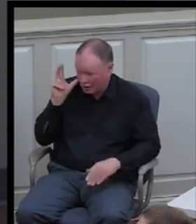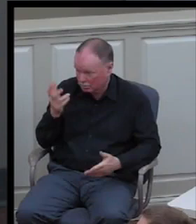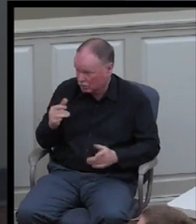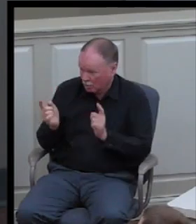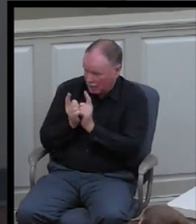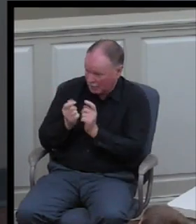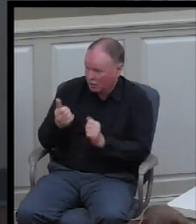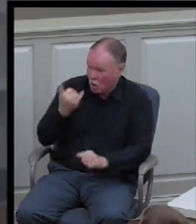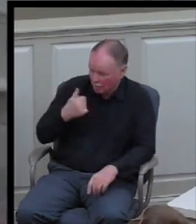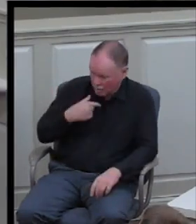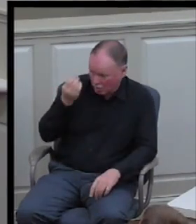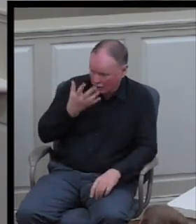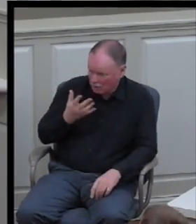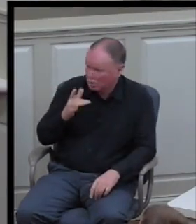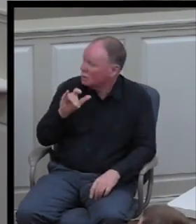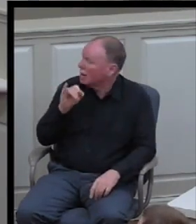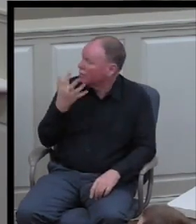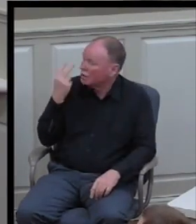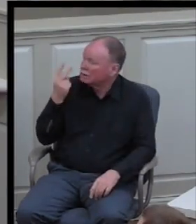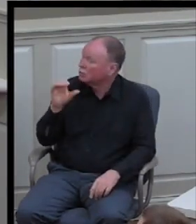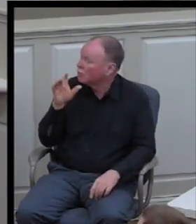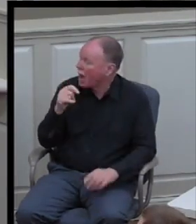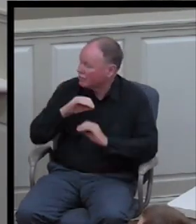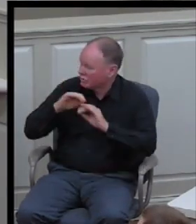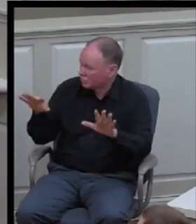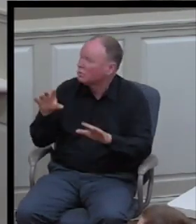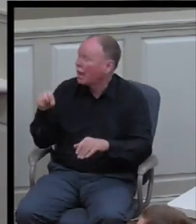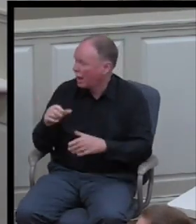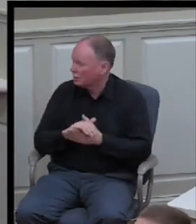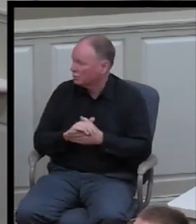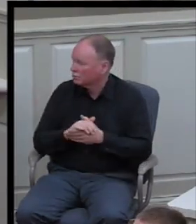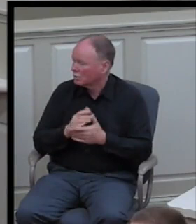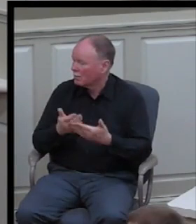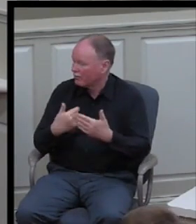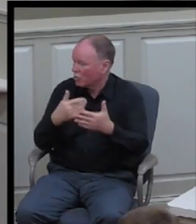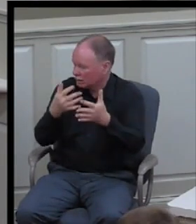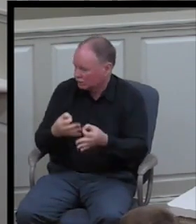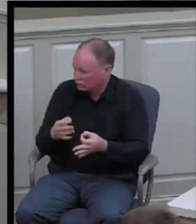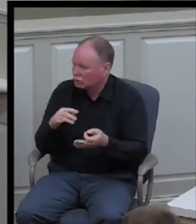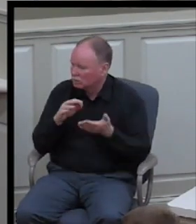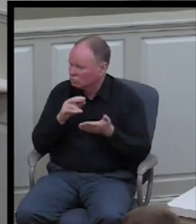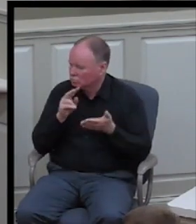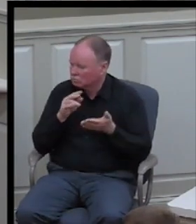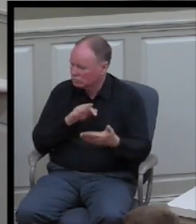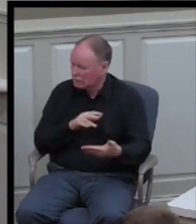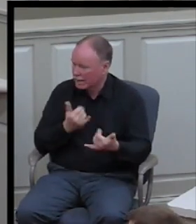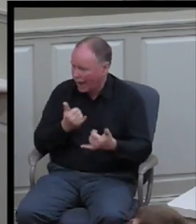meet me or call me, and if you want to see the draft, I can get it emailed out to everyone ahead of time so you guys can start to study on